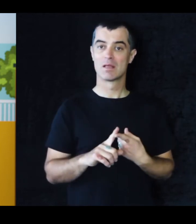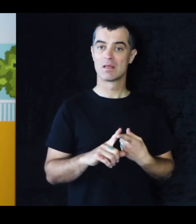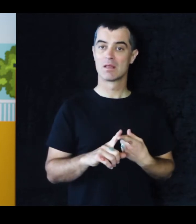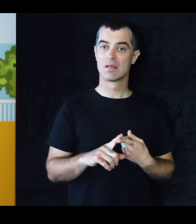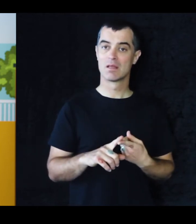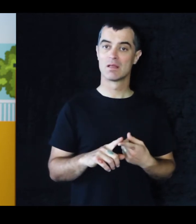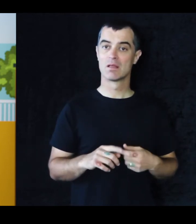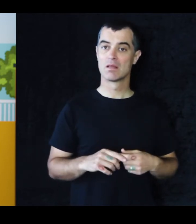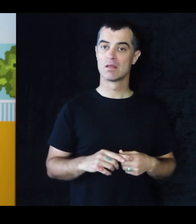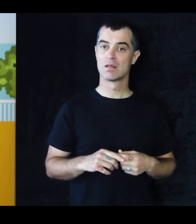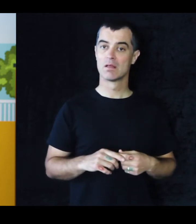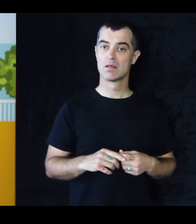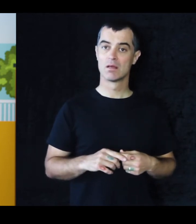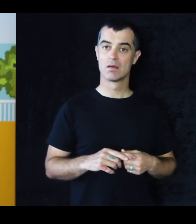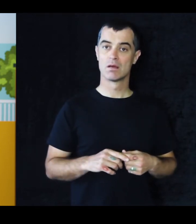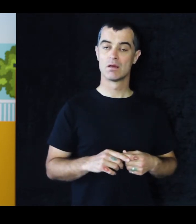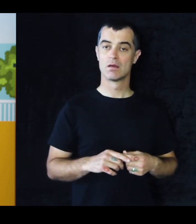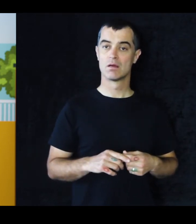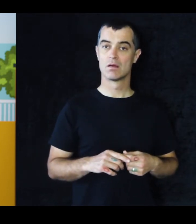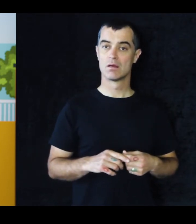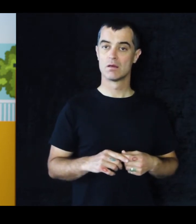it can be